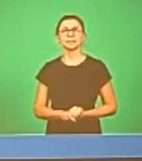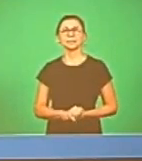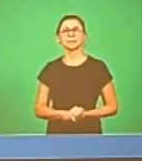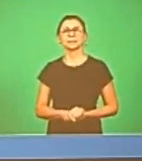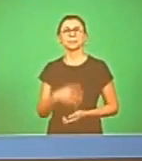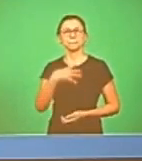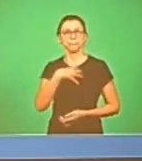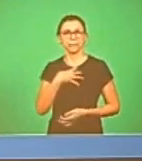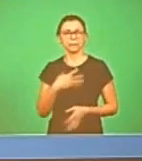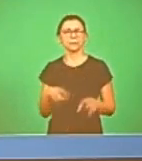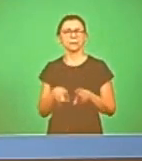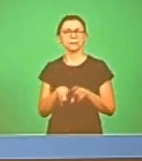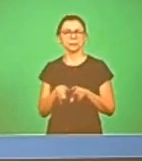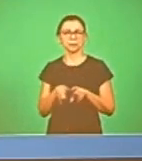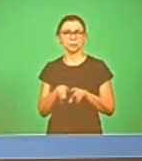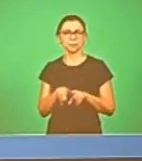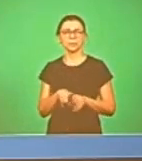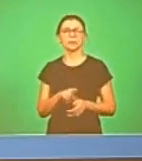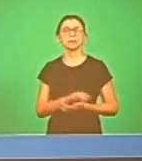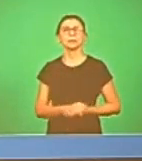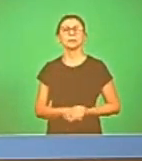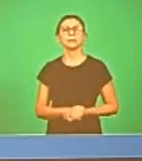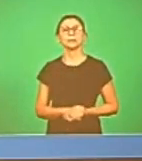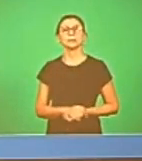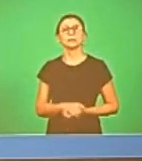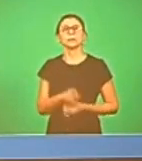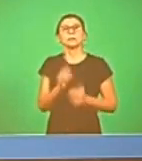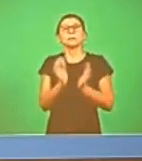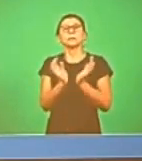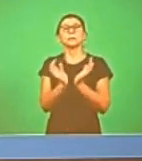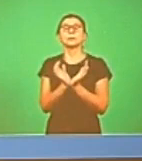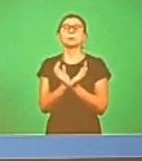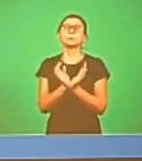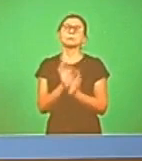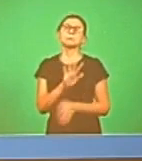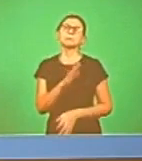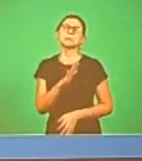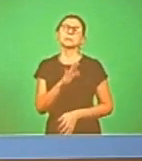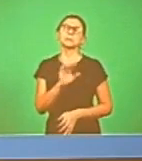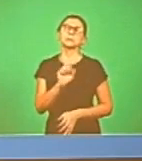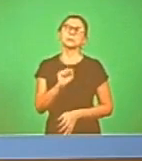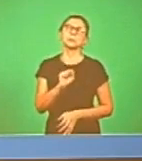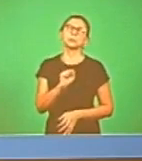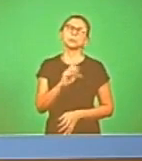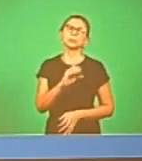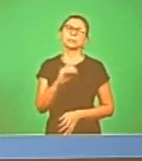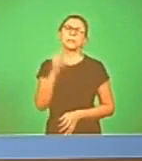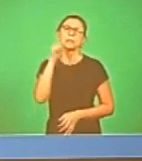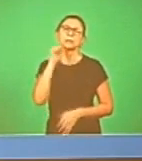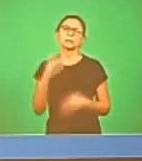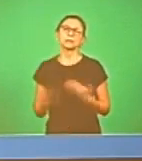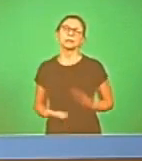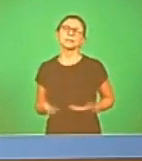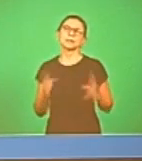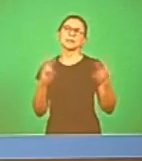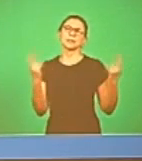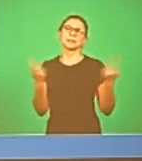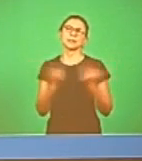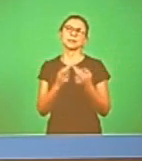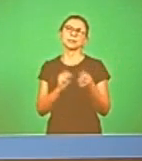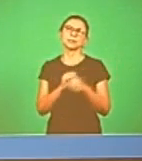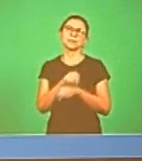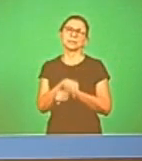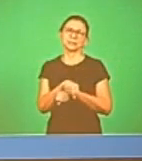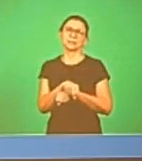Indianapolis, you had the opportunity to be with the brethren there. You had a group of about 800 women gather in